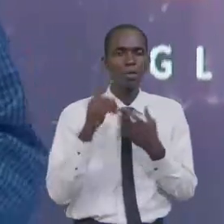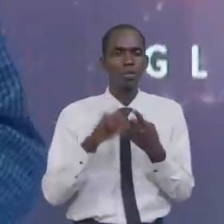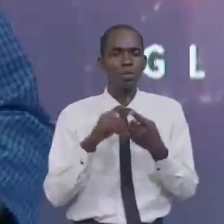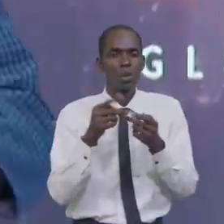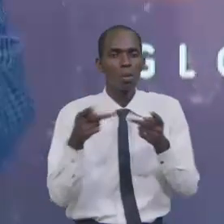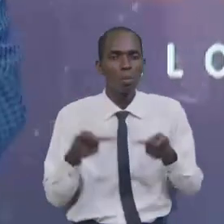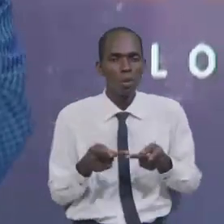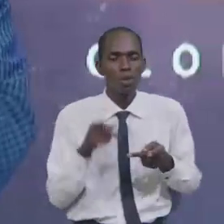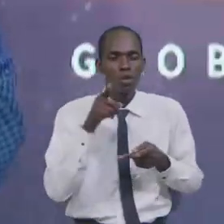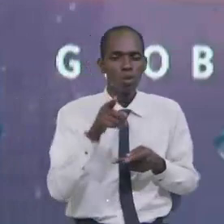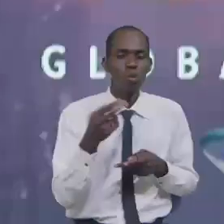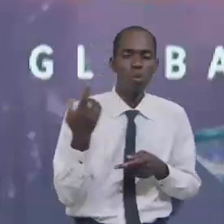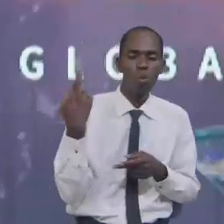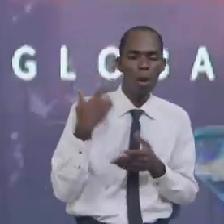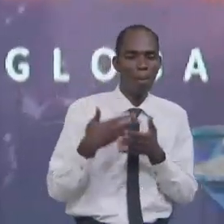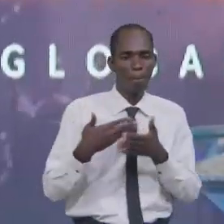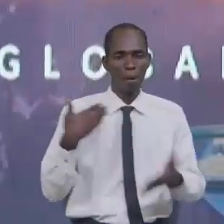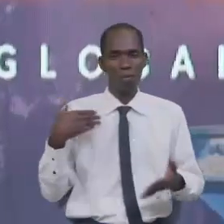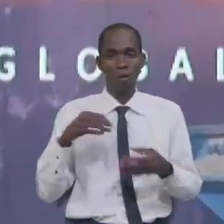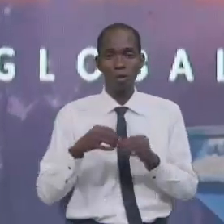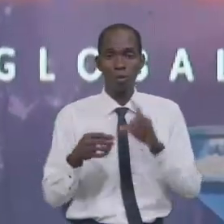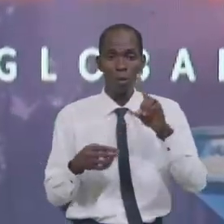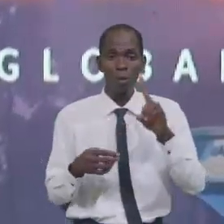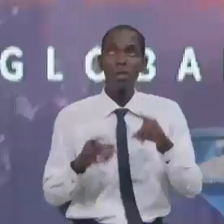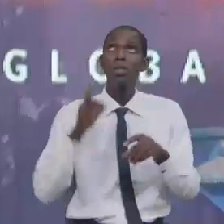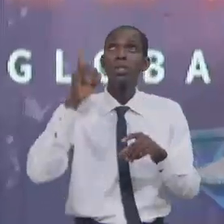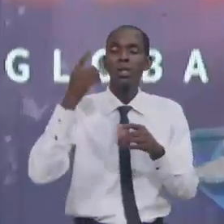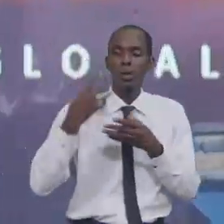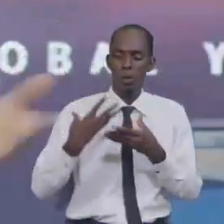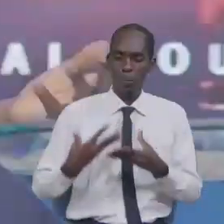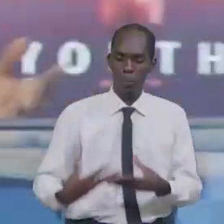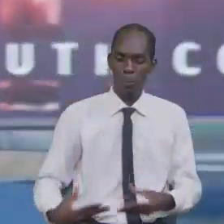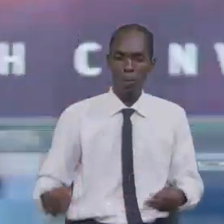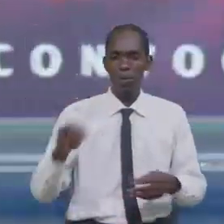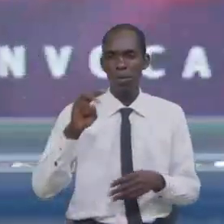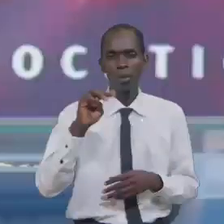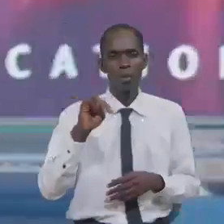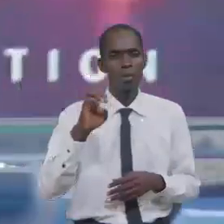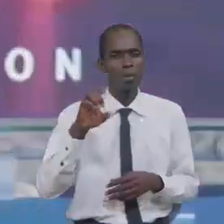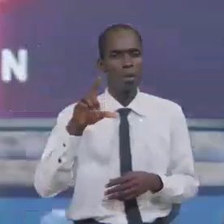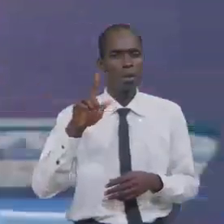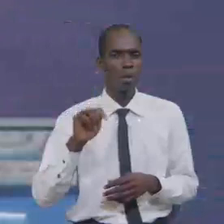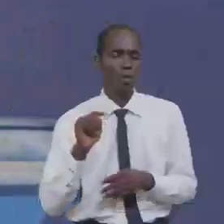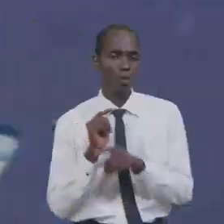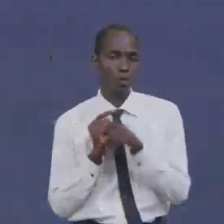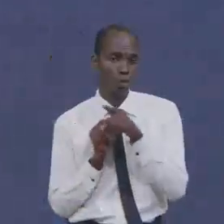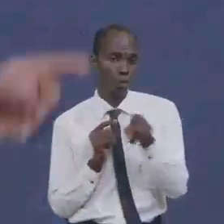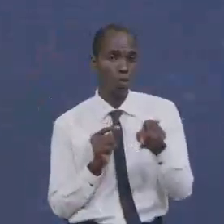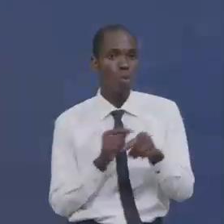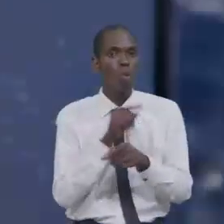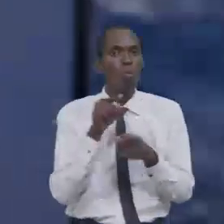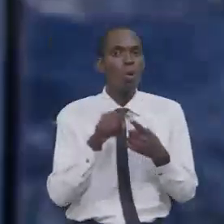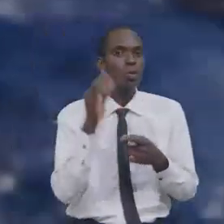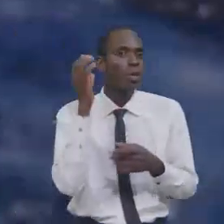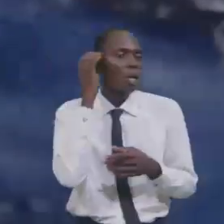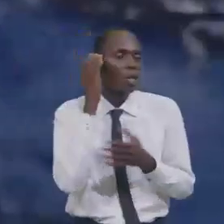made before? Number one, he melts you. Melts you. You see, when you hear something that